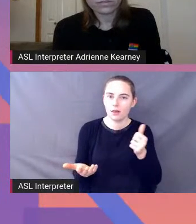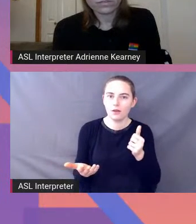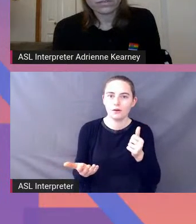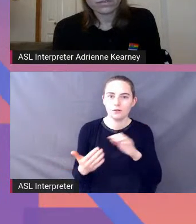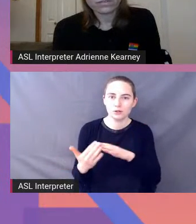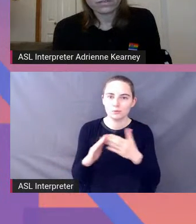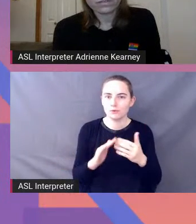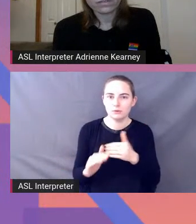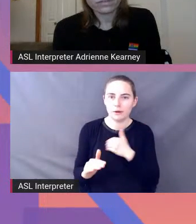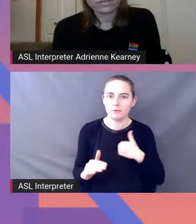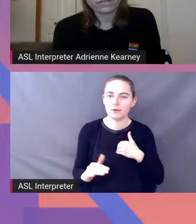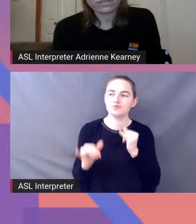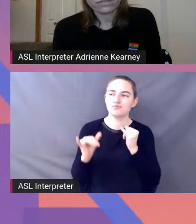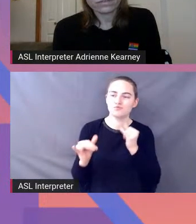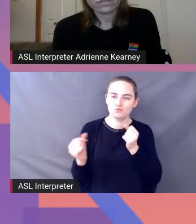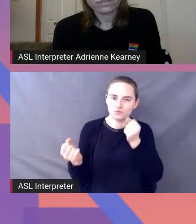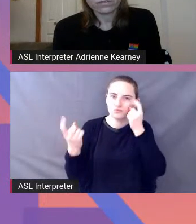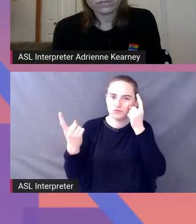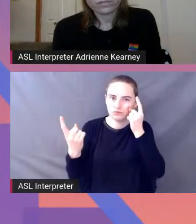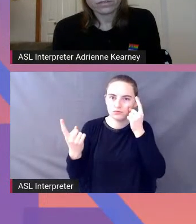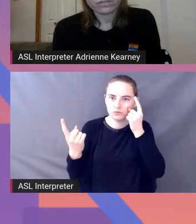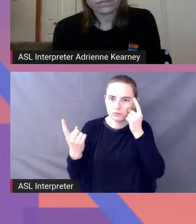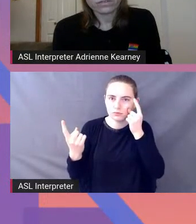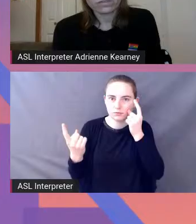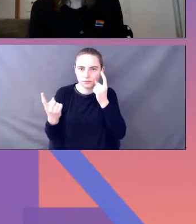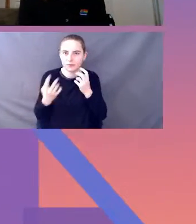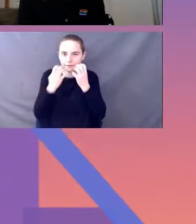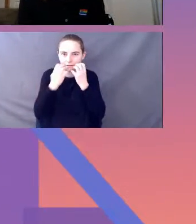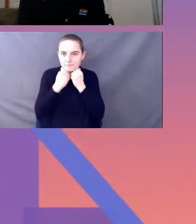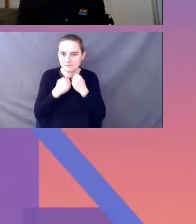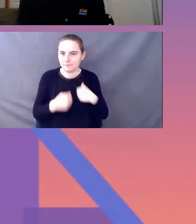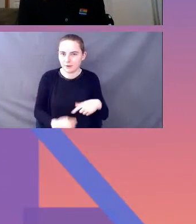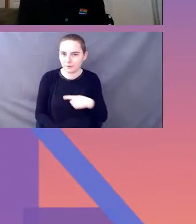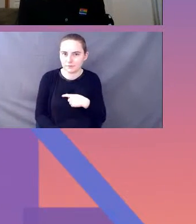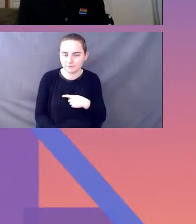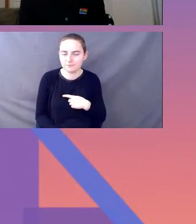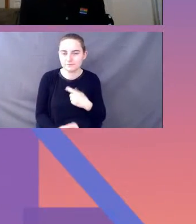who truly value you and what you can do and what your talents are.